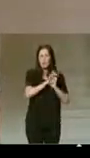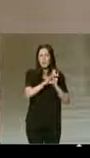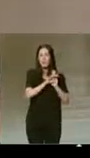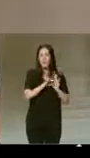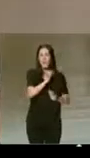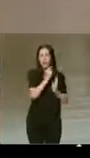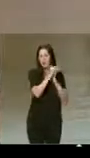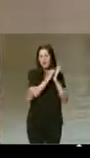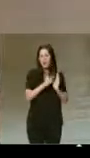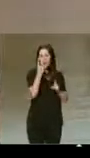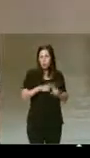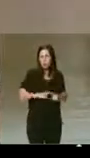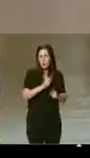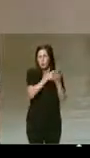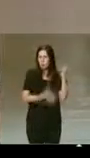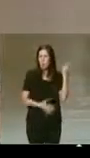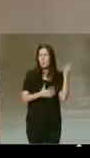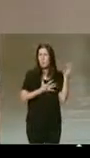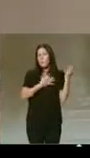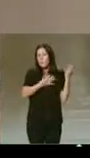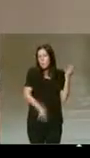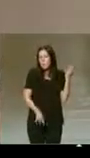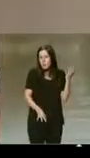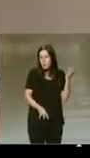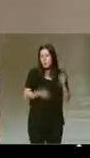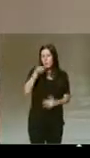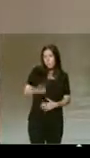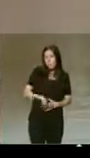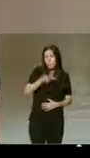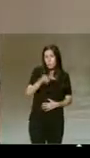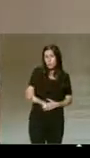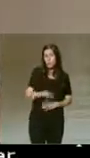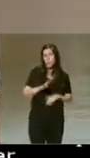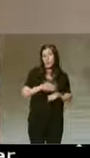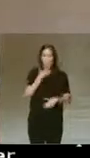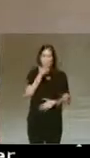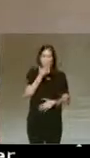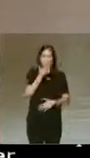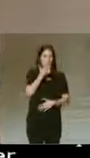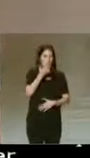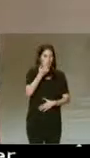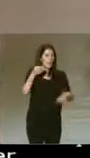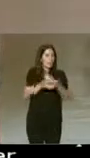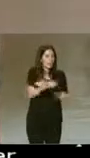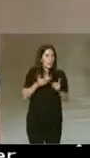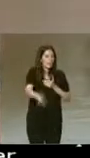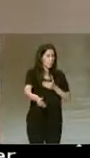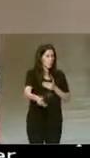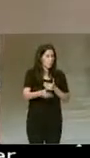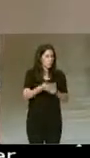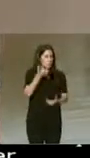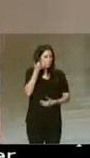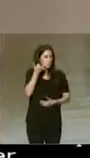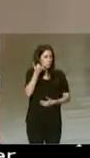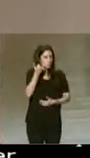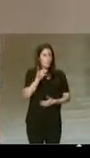developer hadn't developed a few points that could be essential for the future